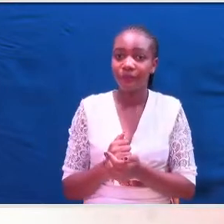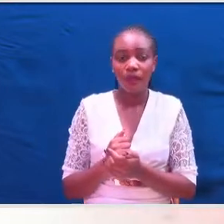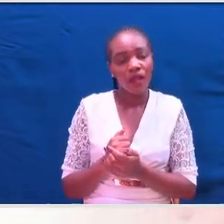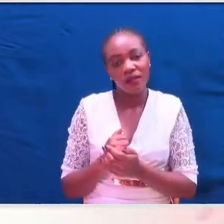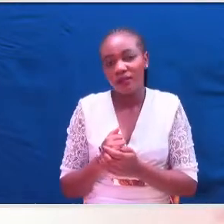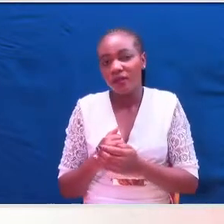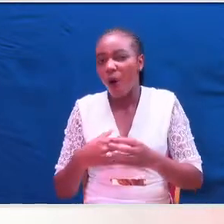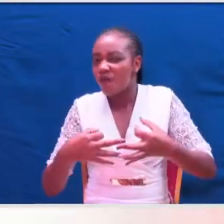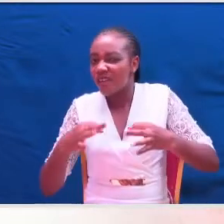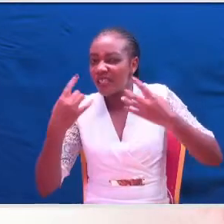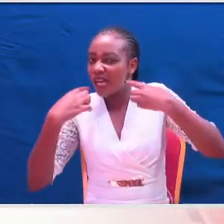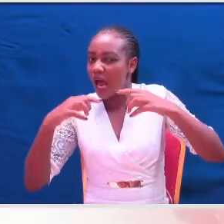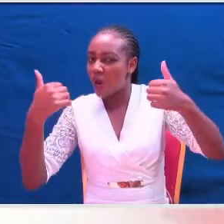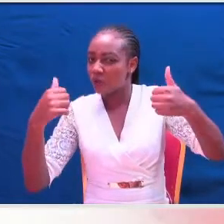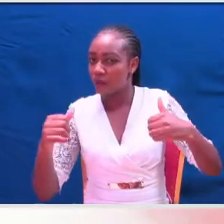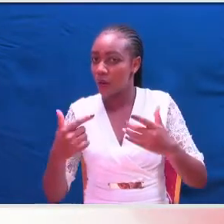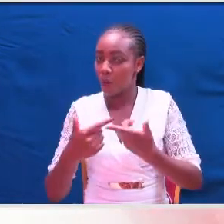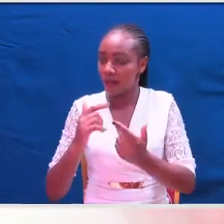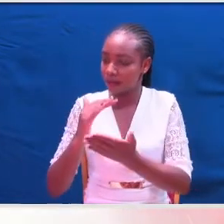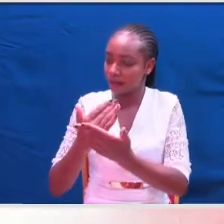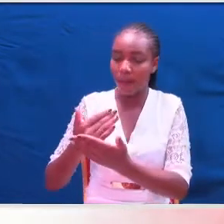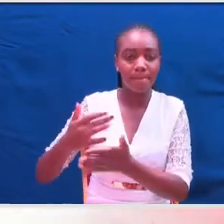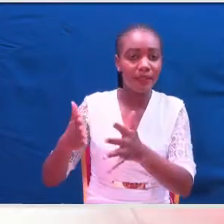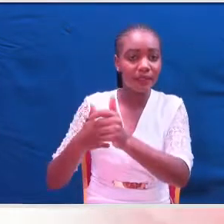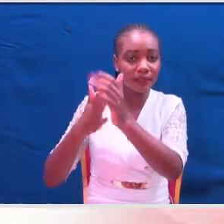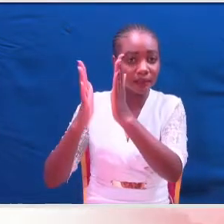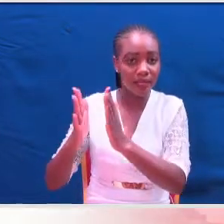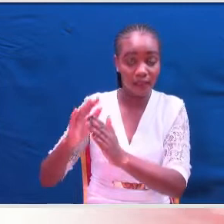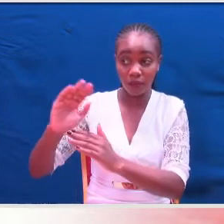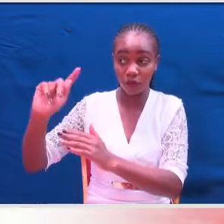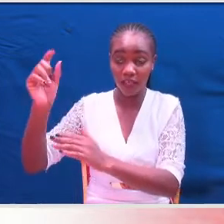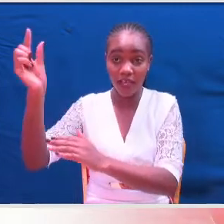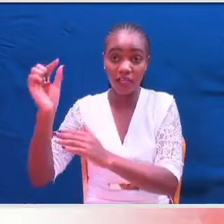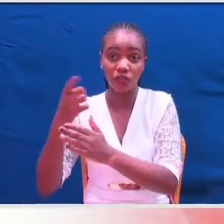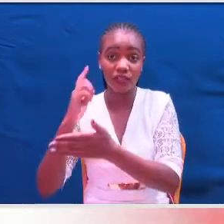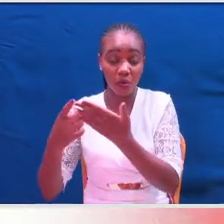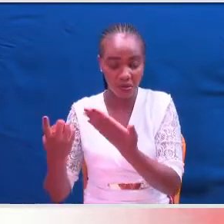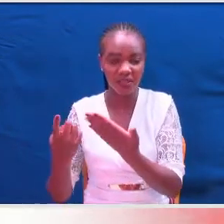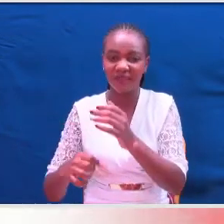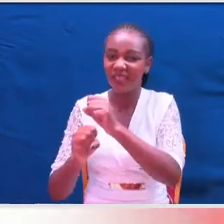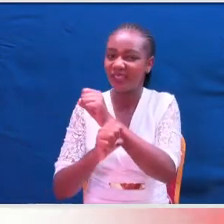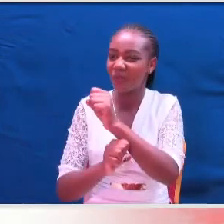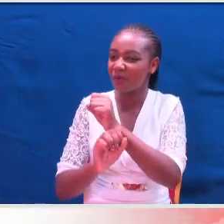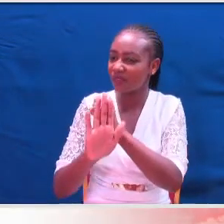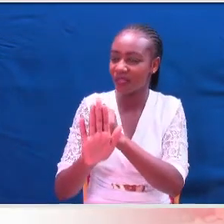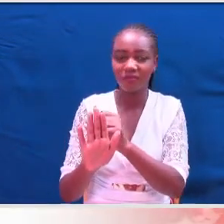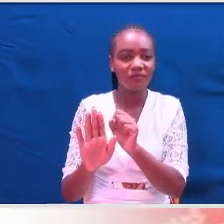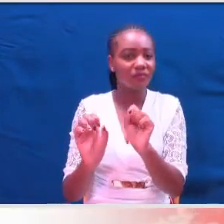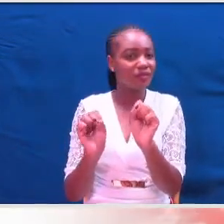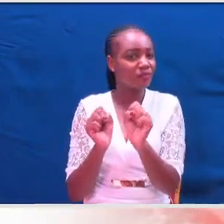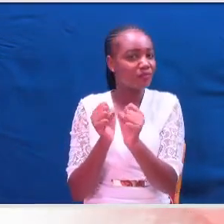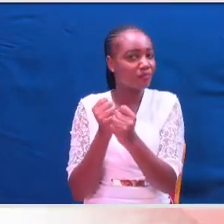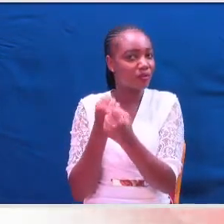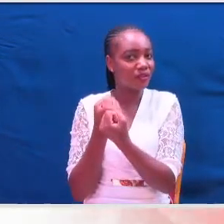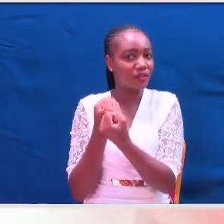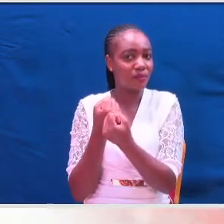job, a section of leaders from the politically restive Mount Kenya region have vowed not to eat the orange, but instead